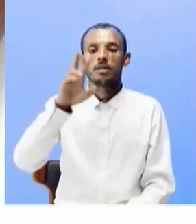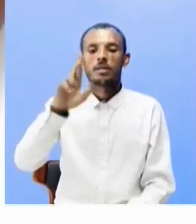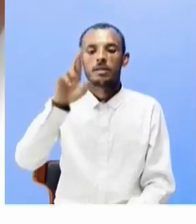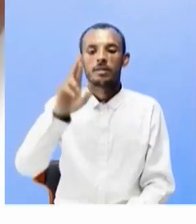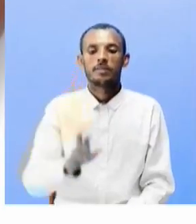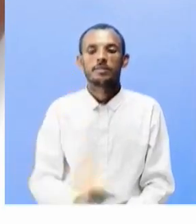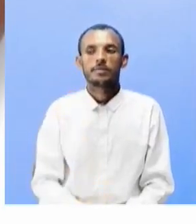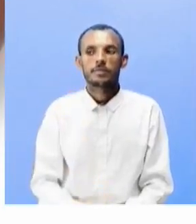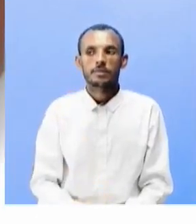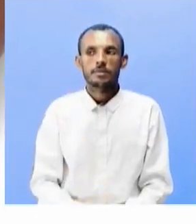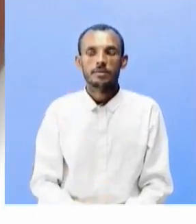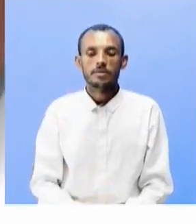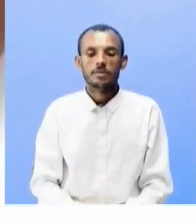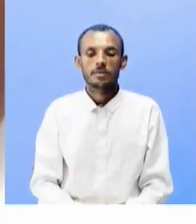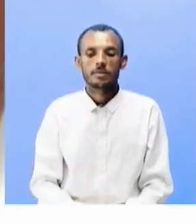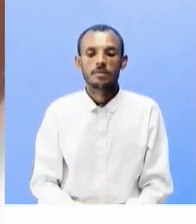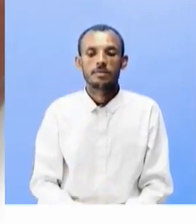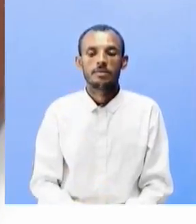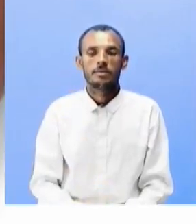integers.